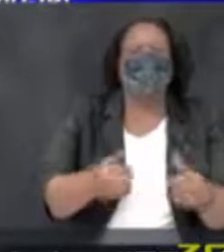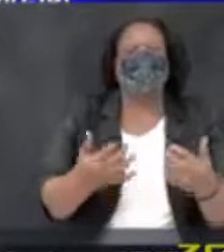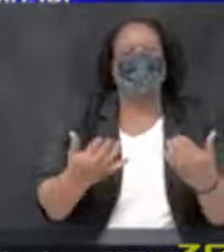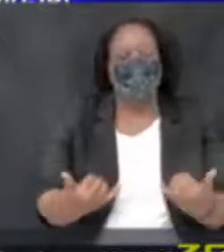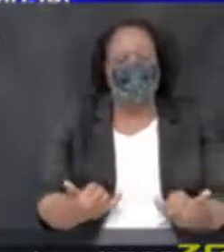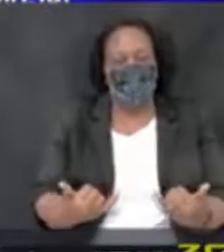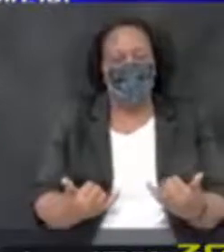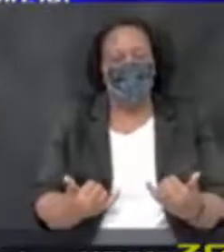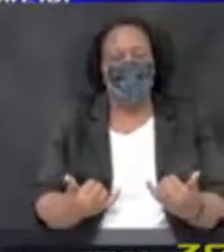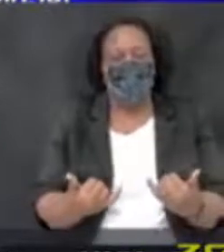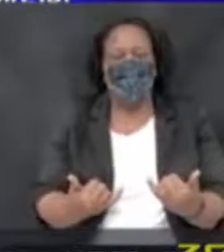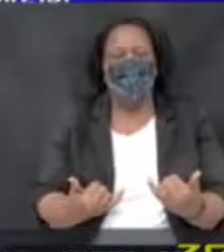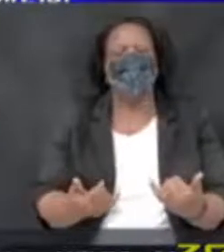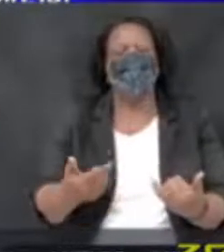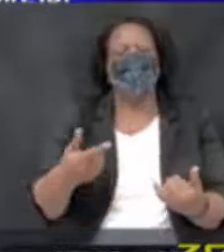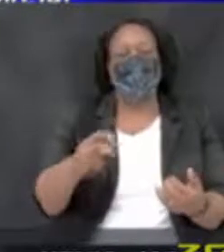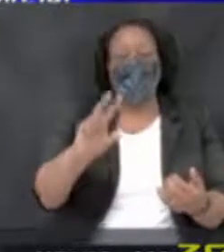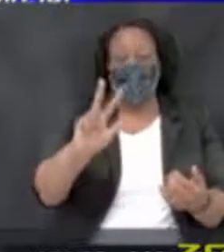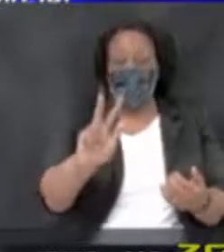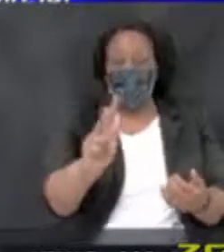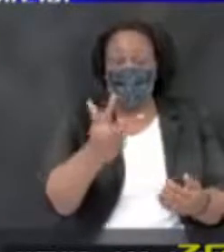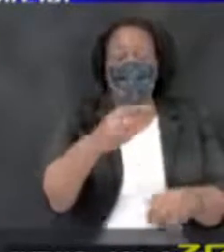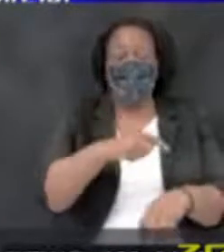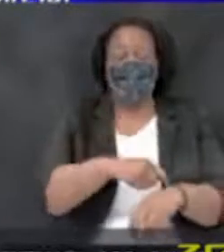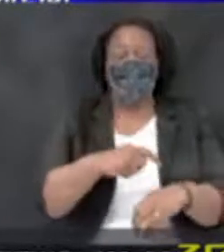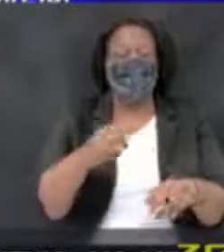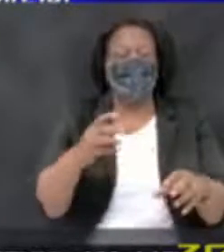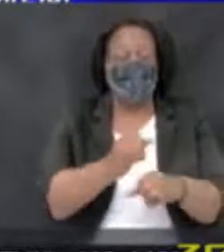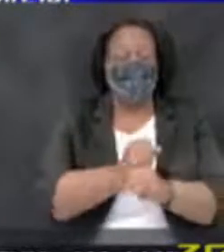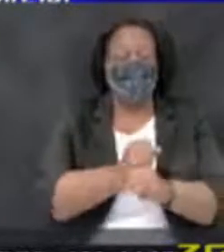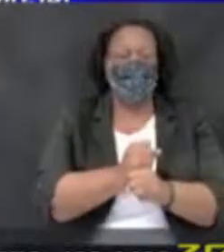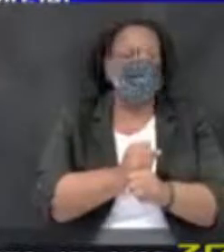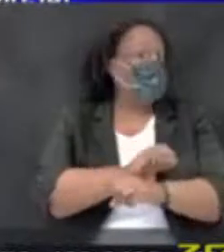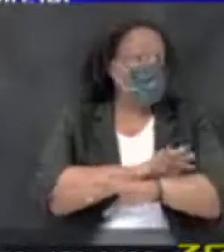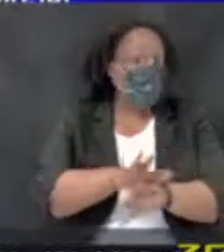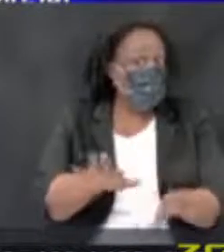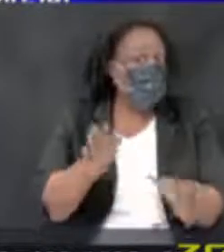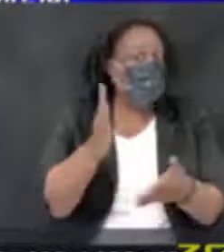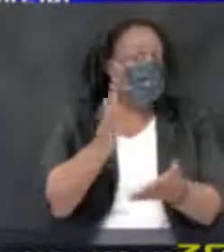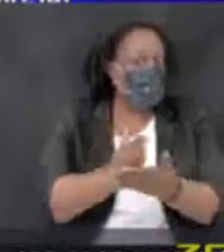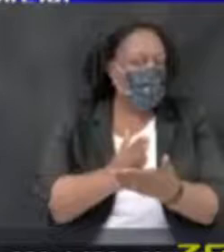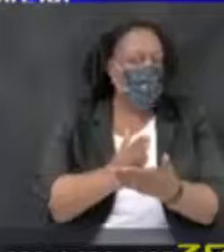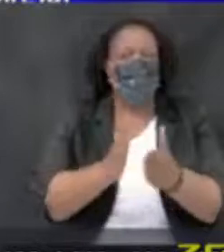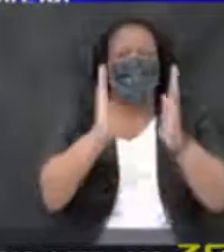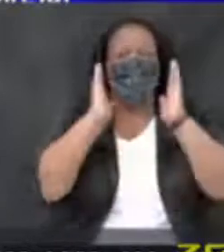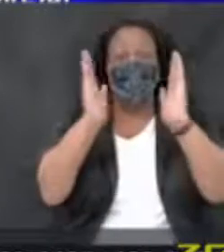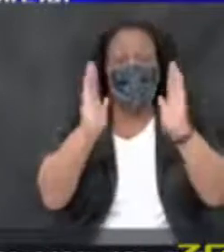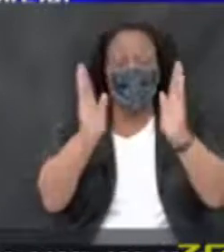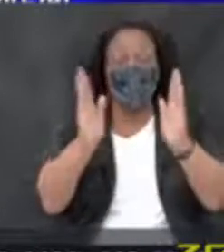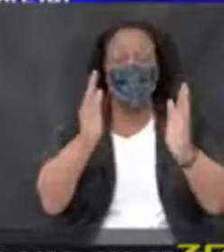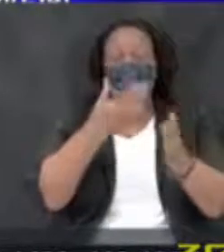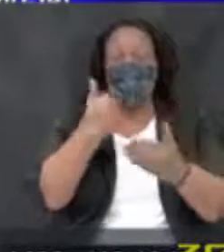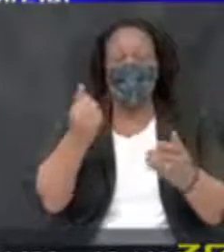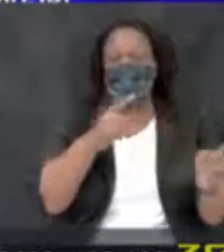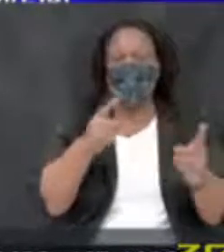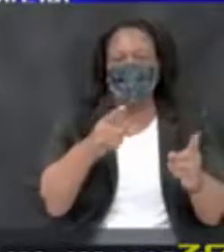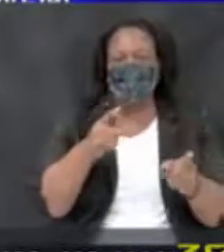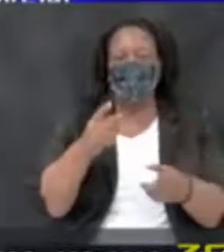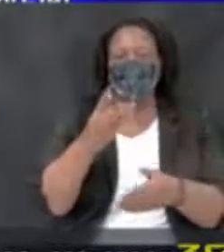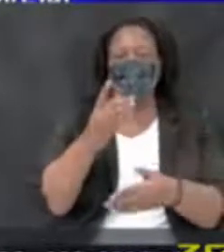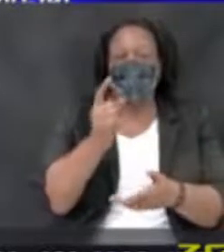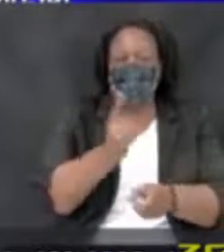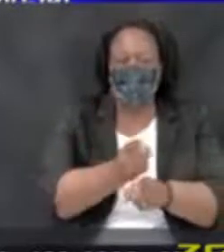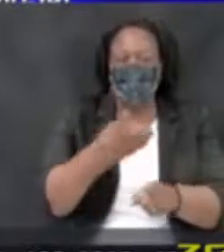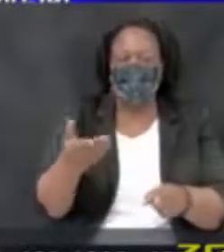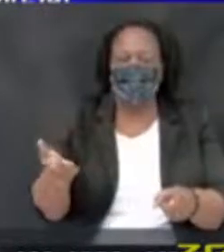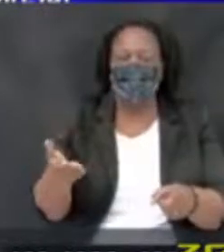all-time low since the wave began. But there is no room for complacency as we enter the Christmas and Carnival